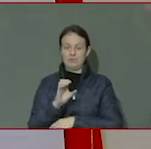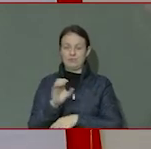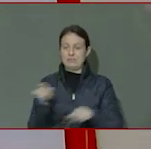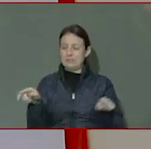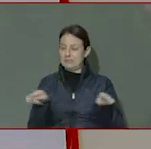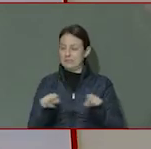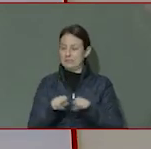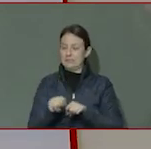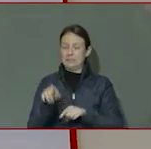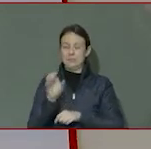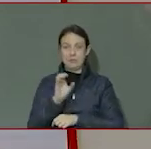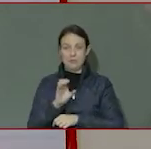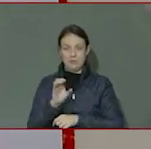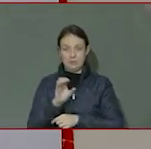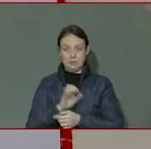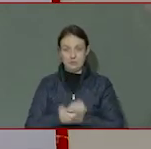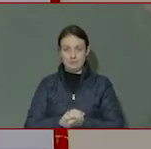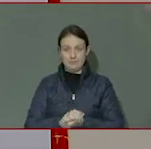concentration,